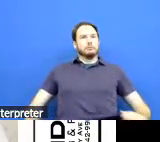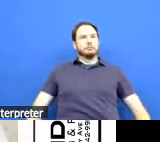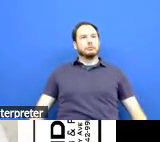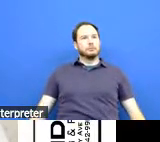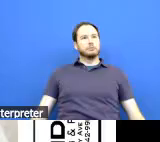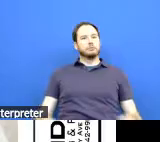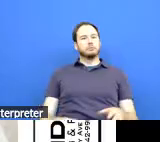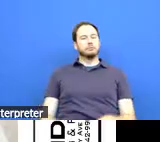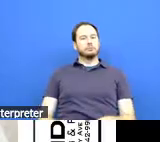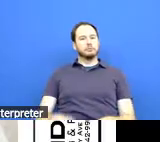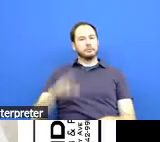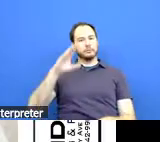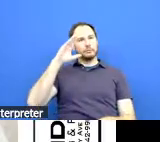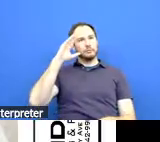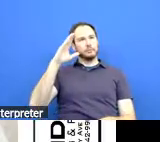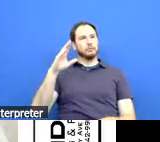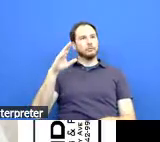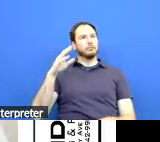Hello.